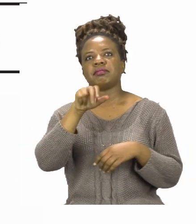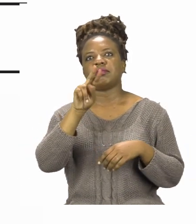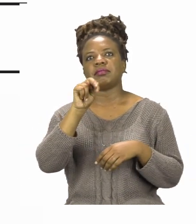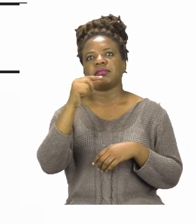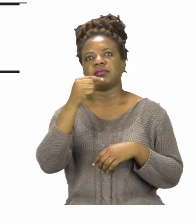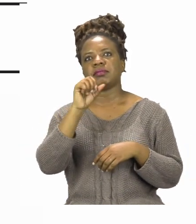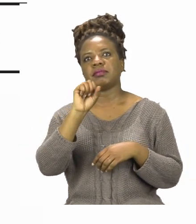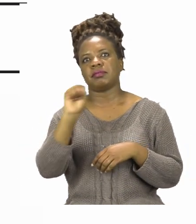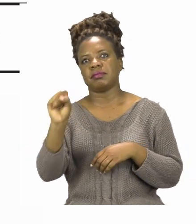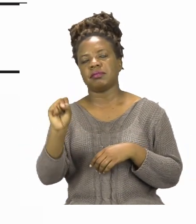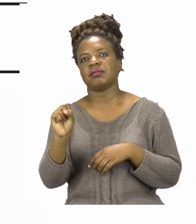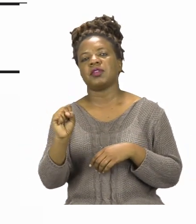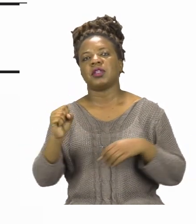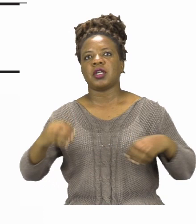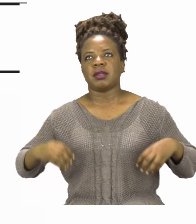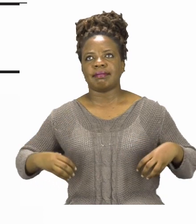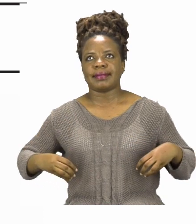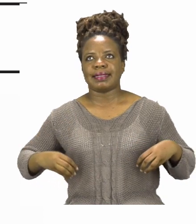Let's read them again.